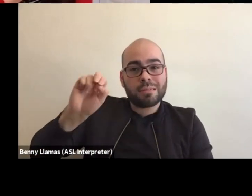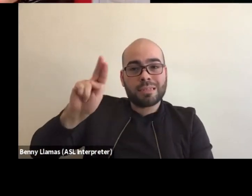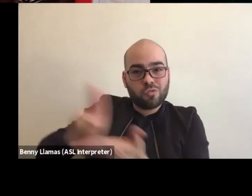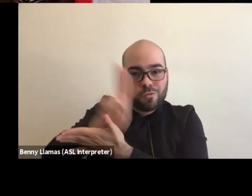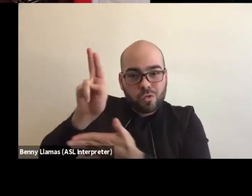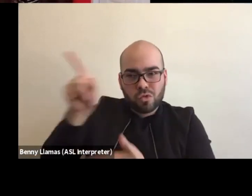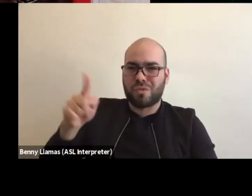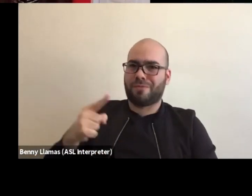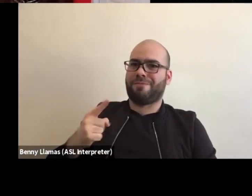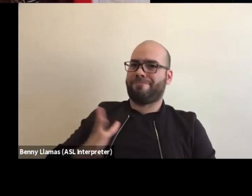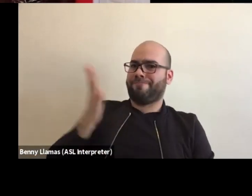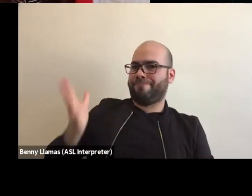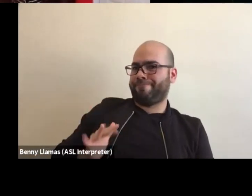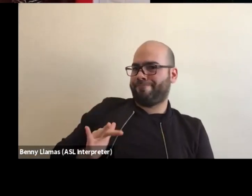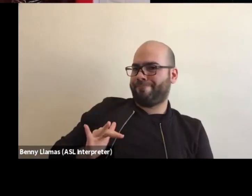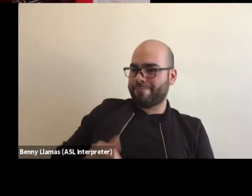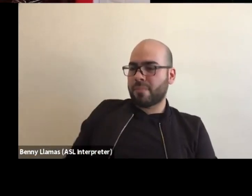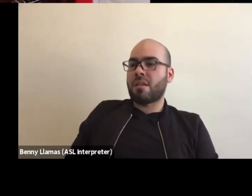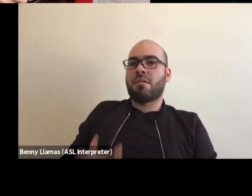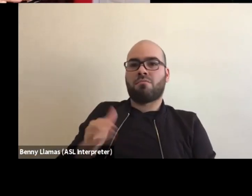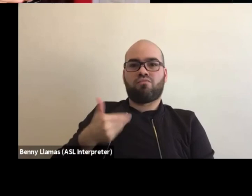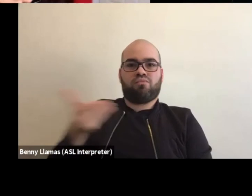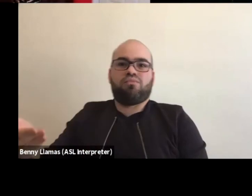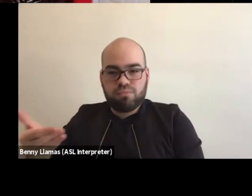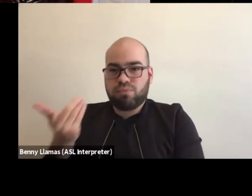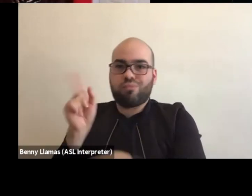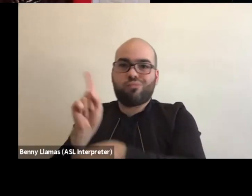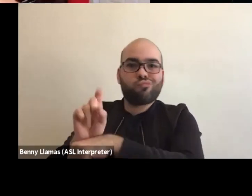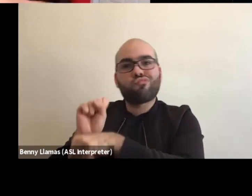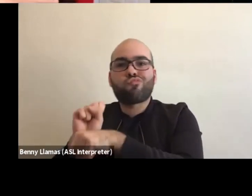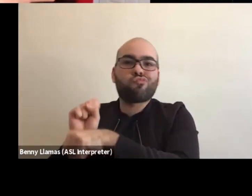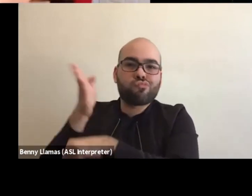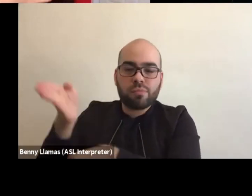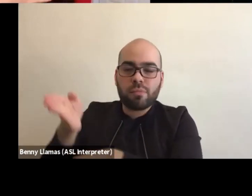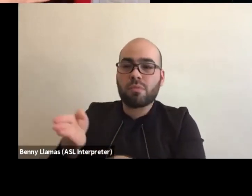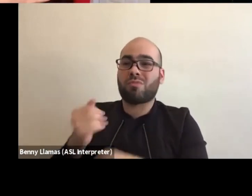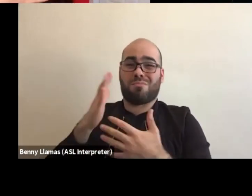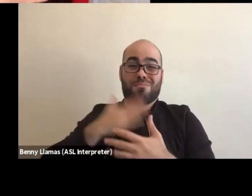see all of my credentials and it looks really nice. And